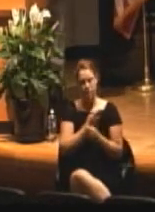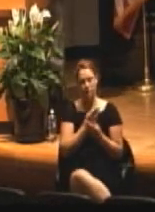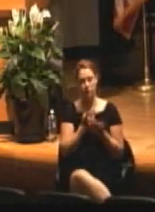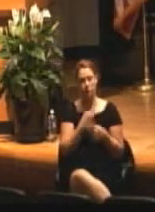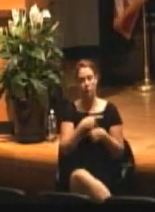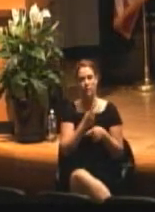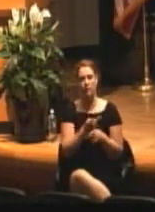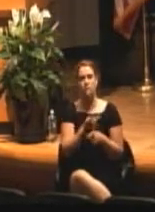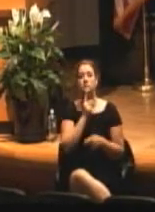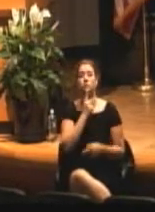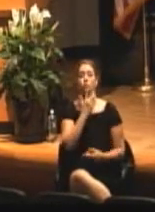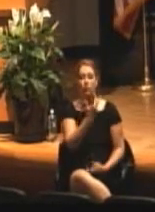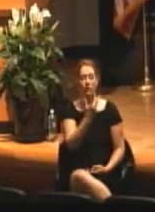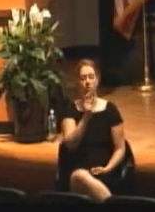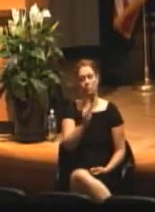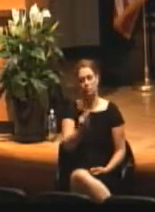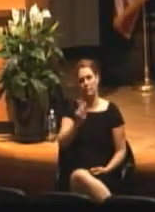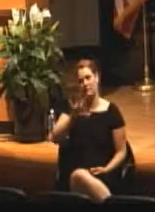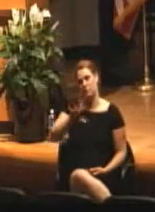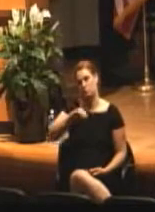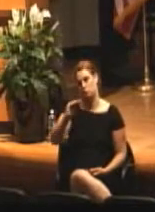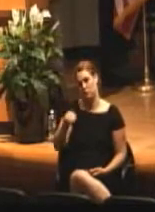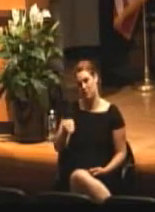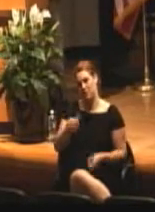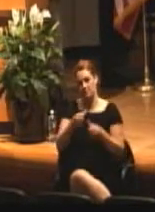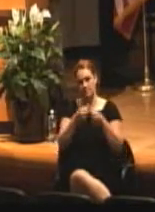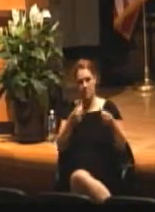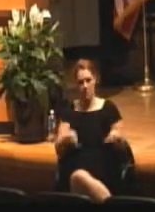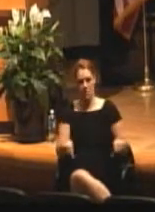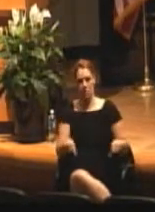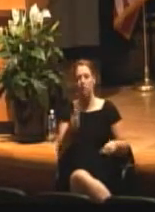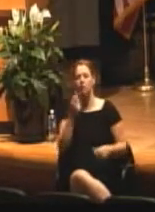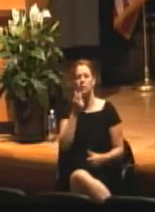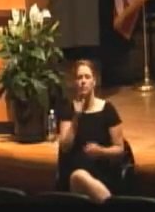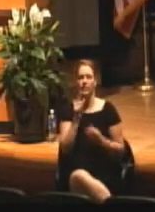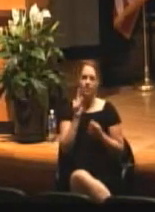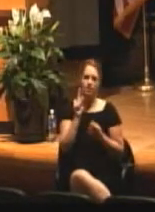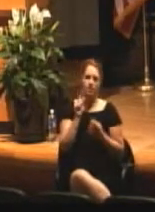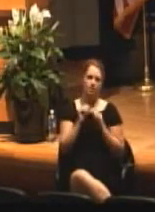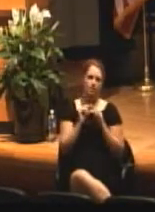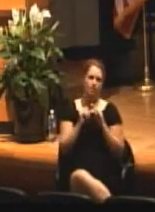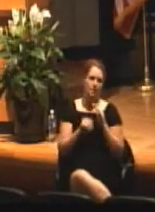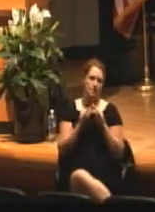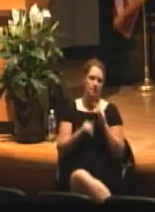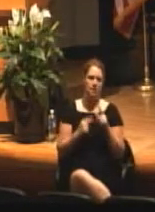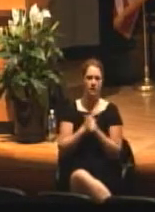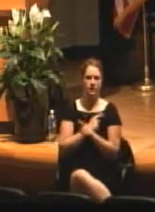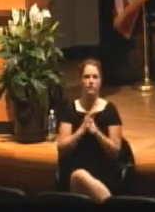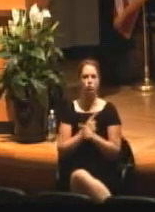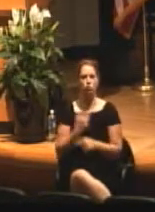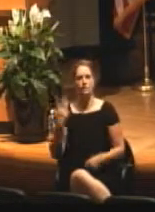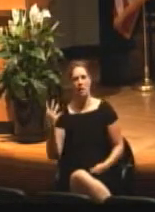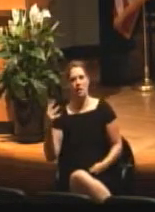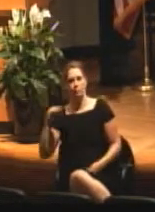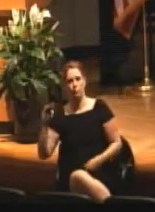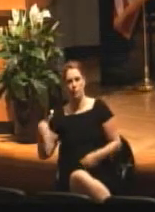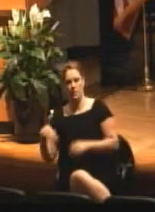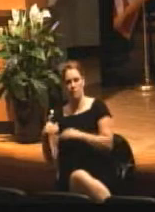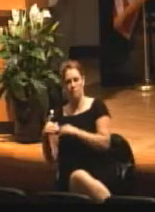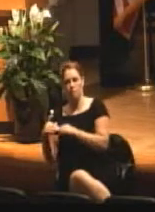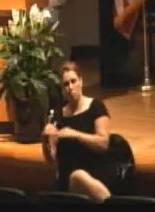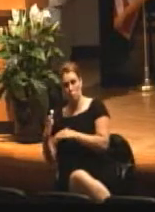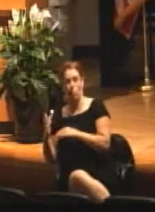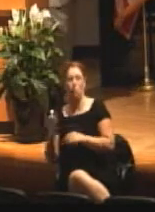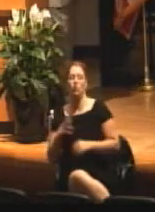It's a 3.5% down, so a little bit less down than the conventional loans. It's also a little